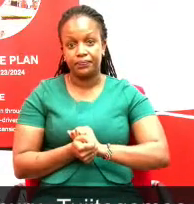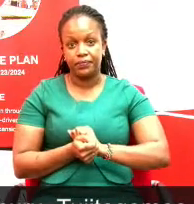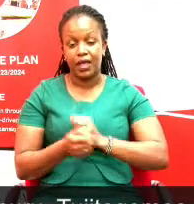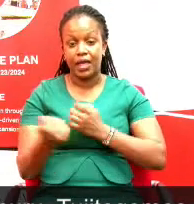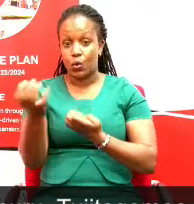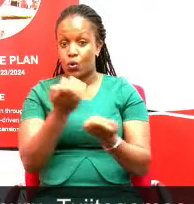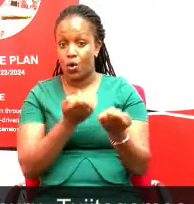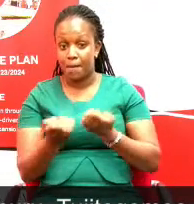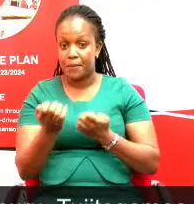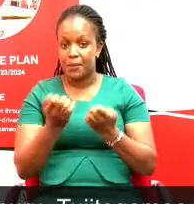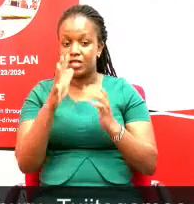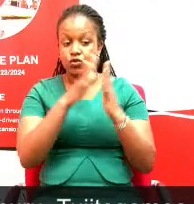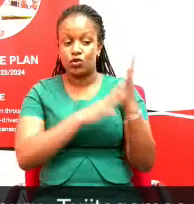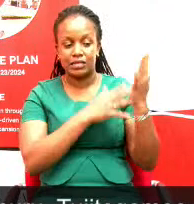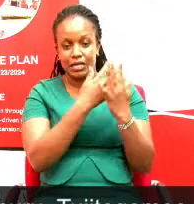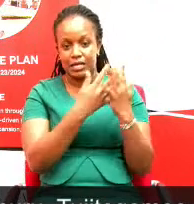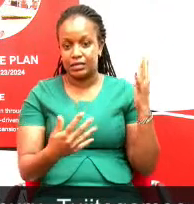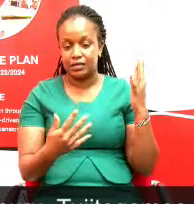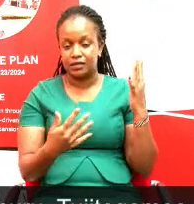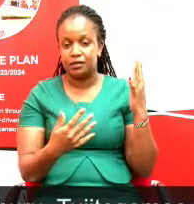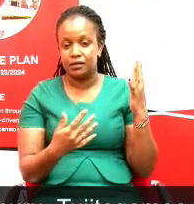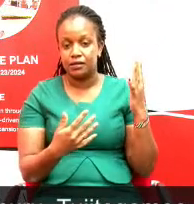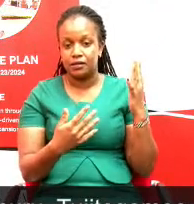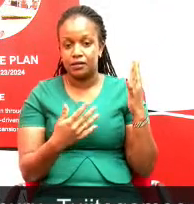ever-changing economic structures has